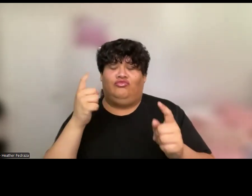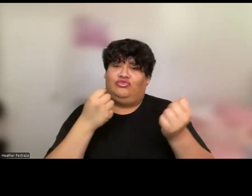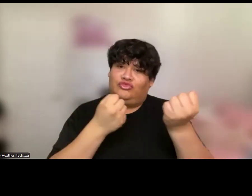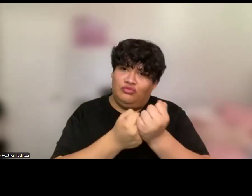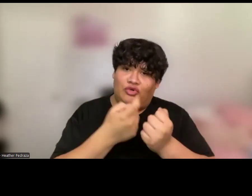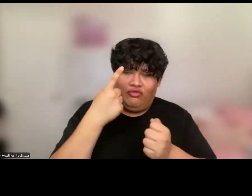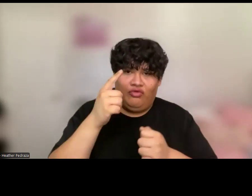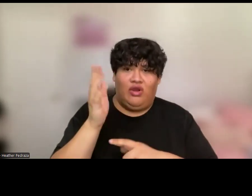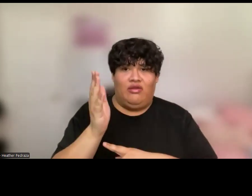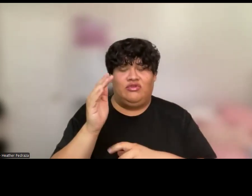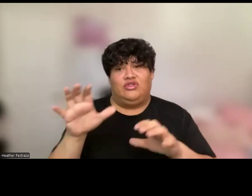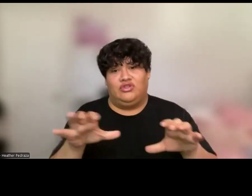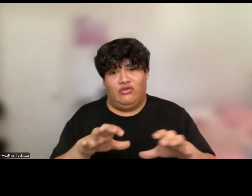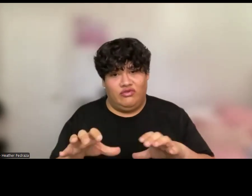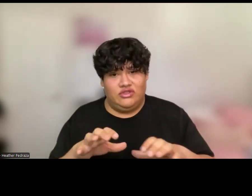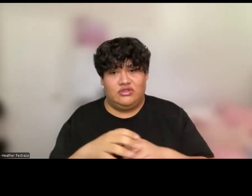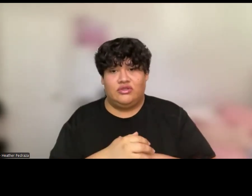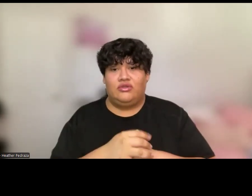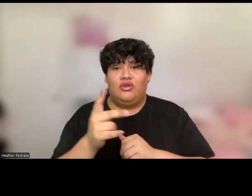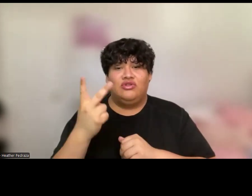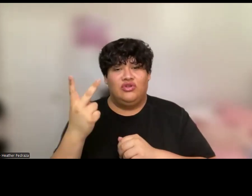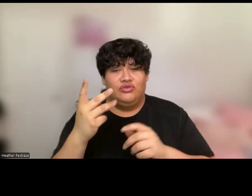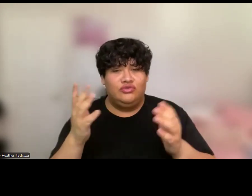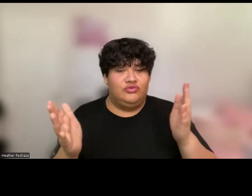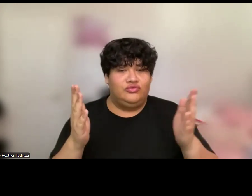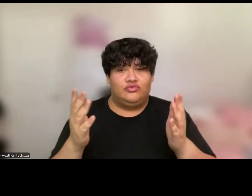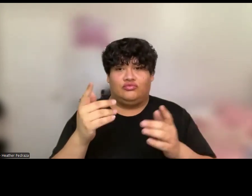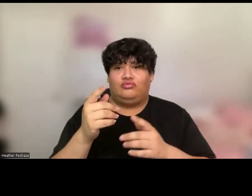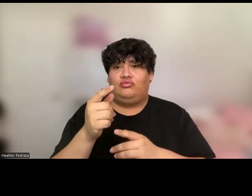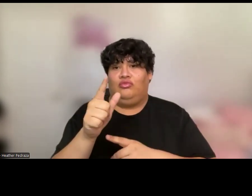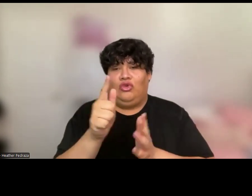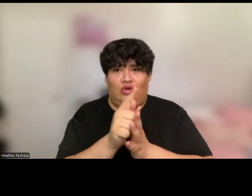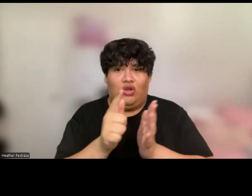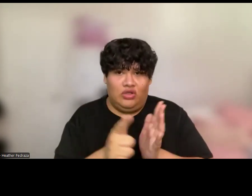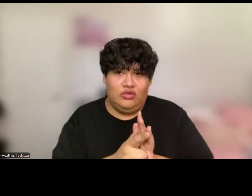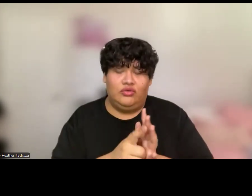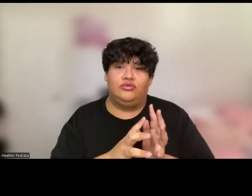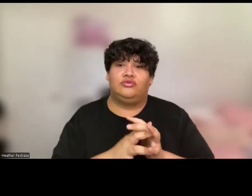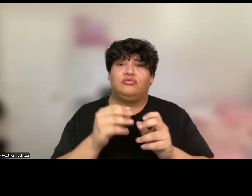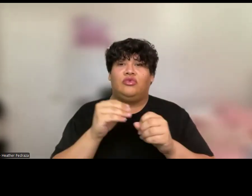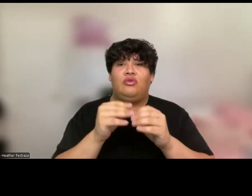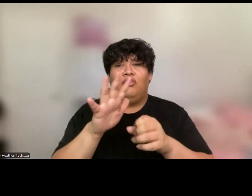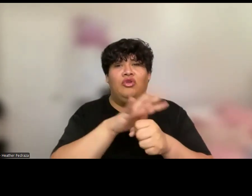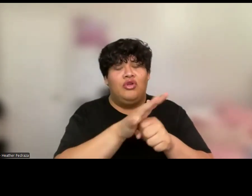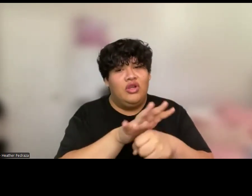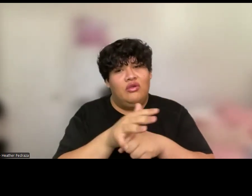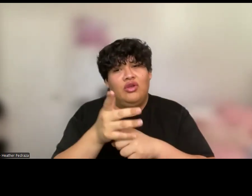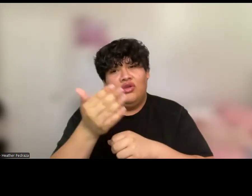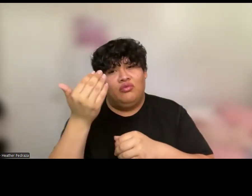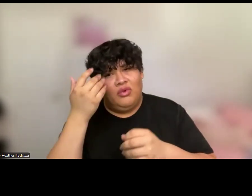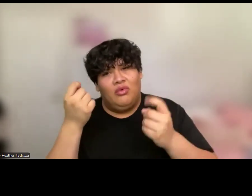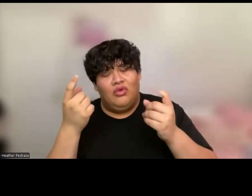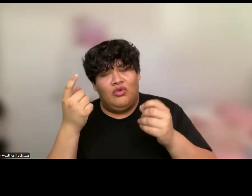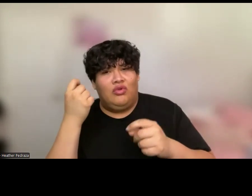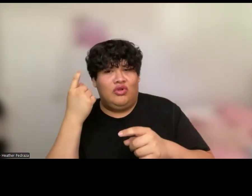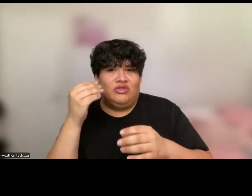these advocacy services. So these are our 2 guiding laws. And in your area, you may be very well acquainted with your local